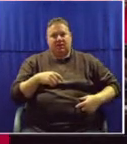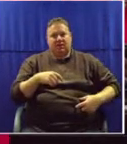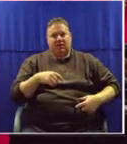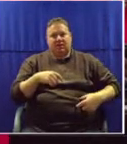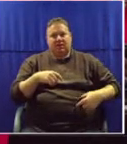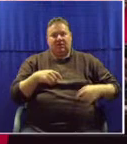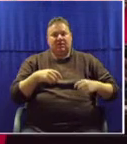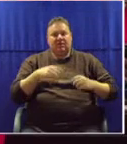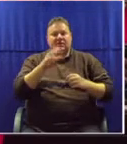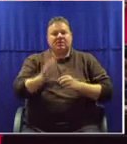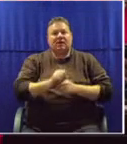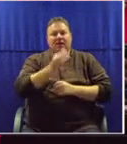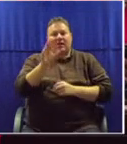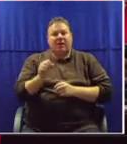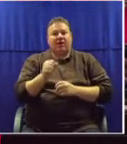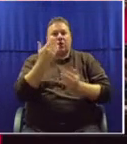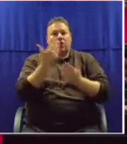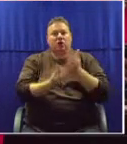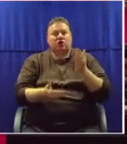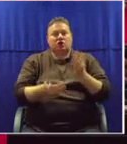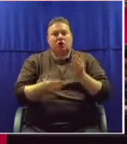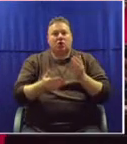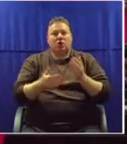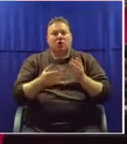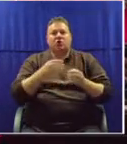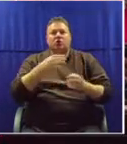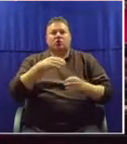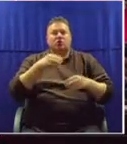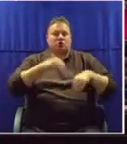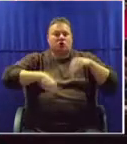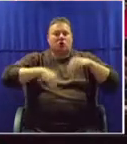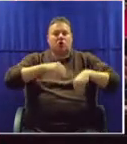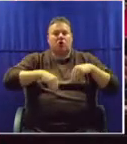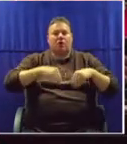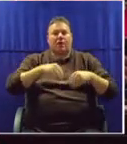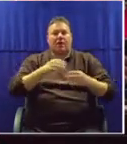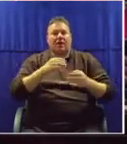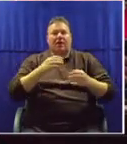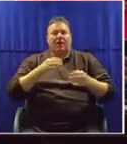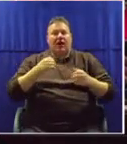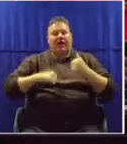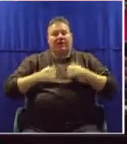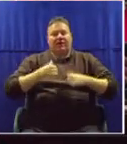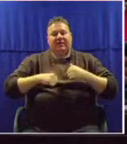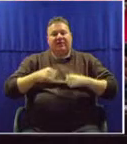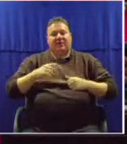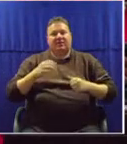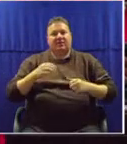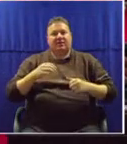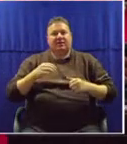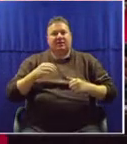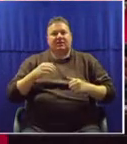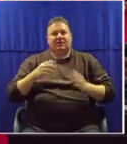Act, charged with contravening. Speaker, can honorable I be members,